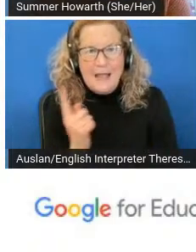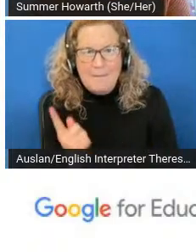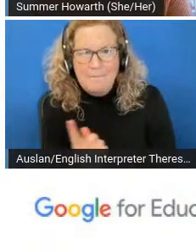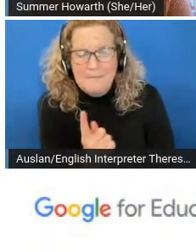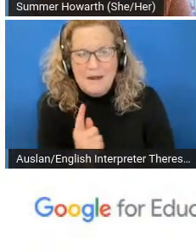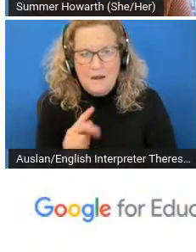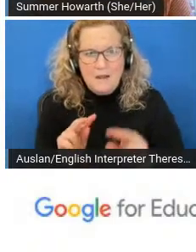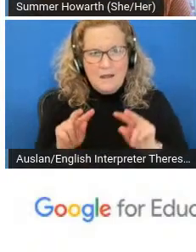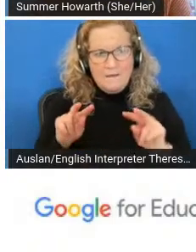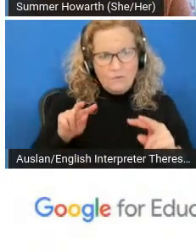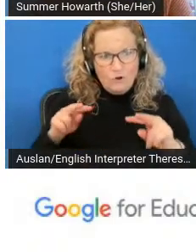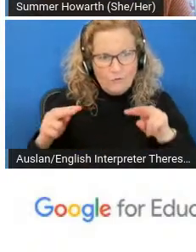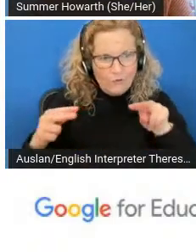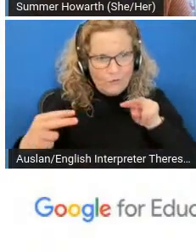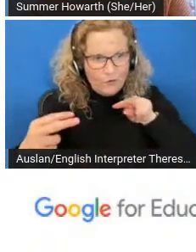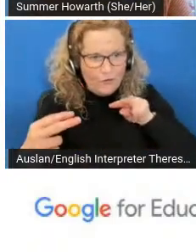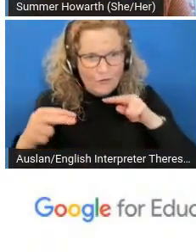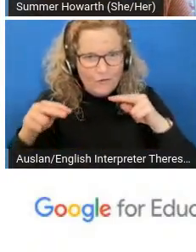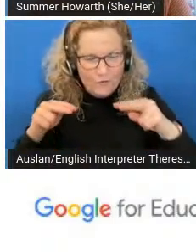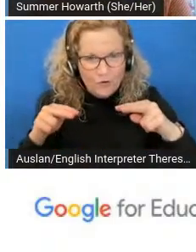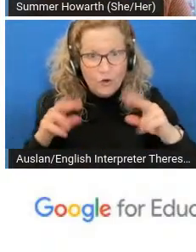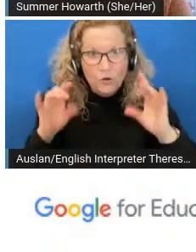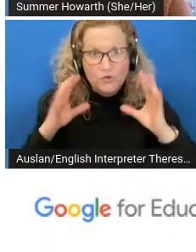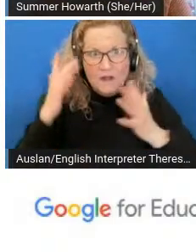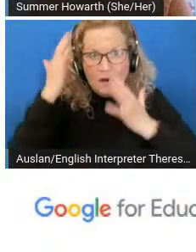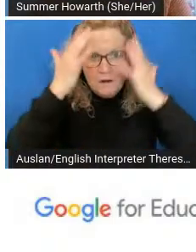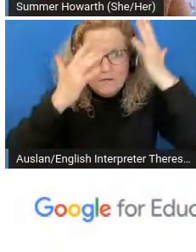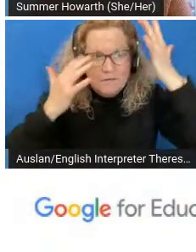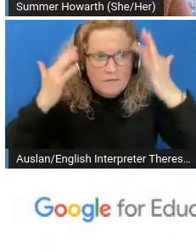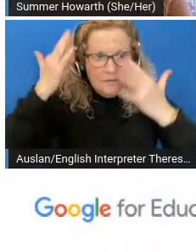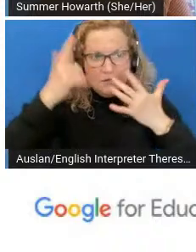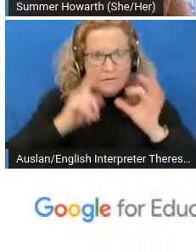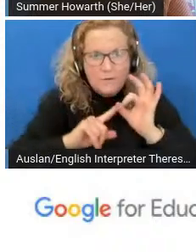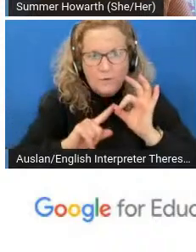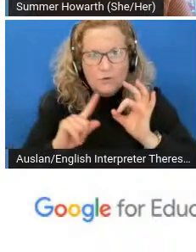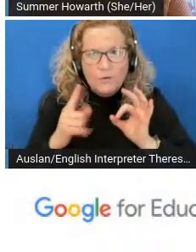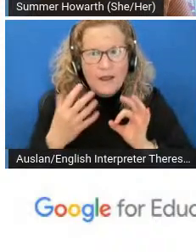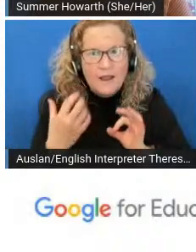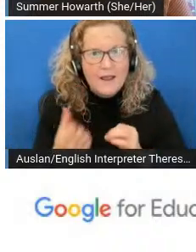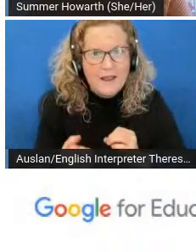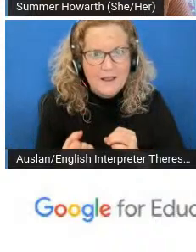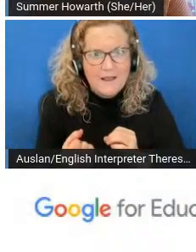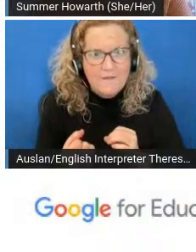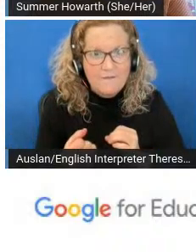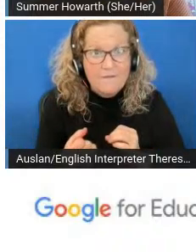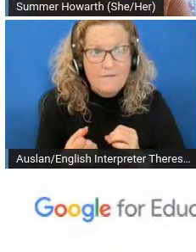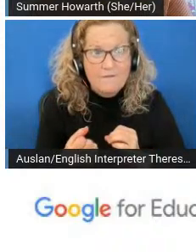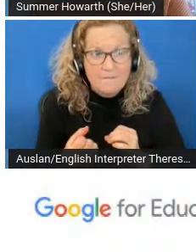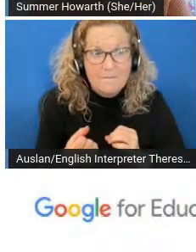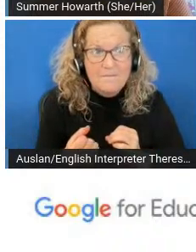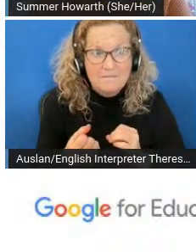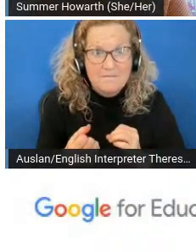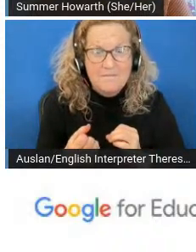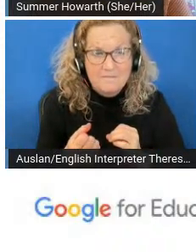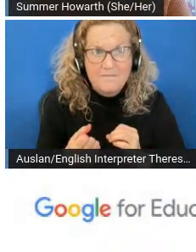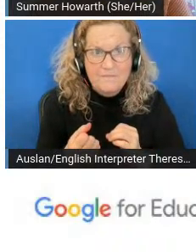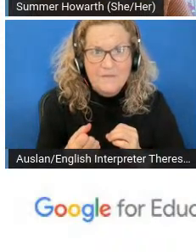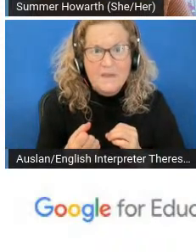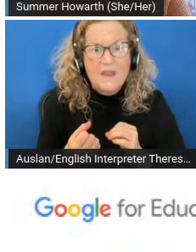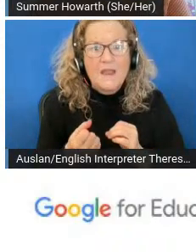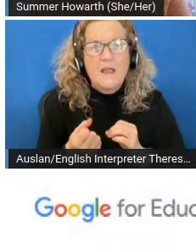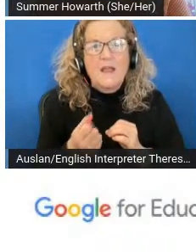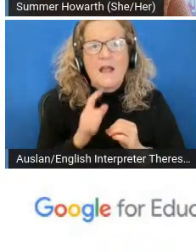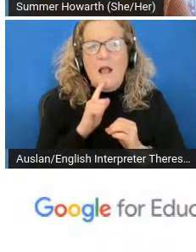you're already thinking about things like questions that you might have. So what I'm going to do is just put this here,